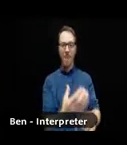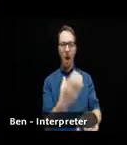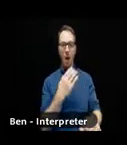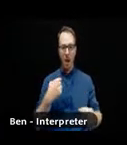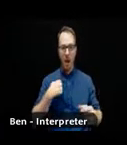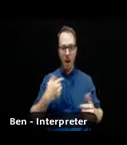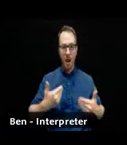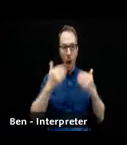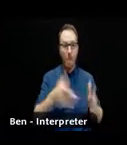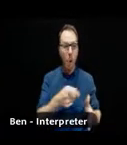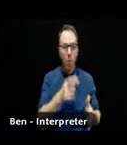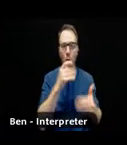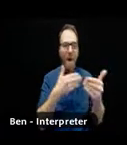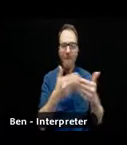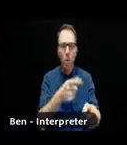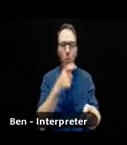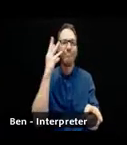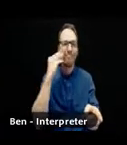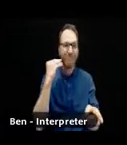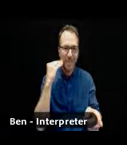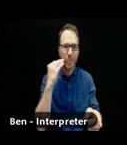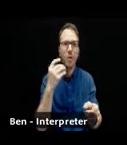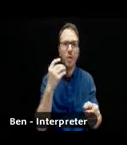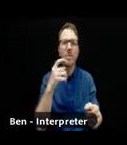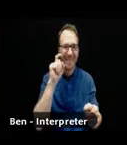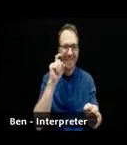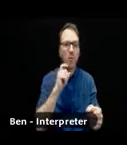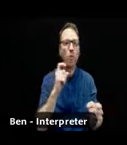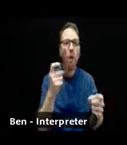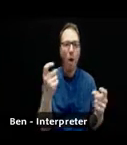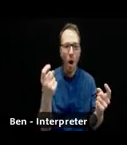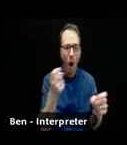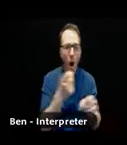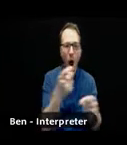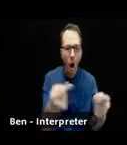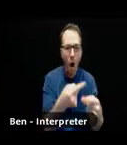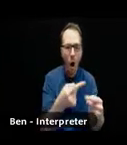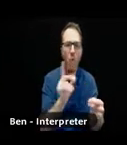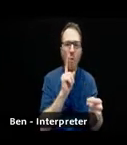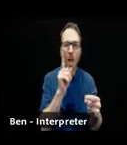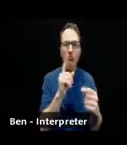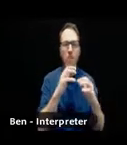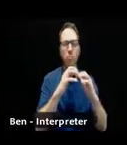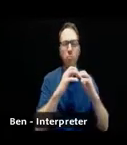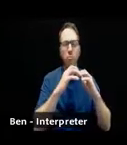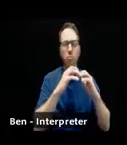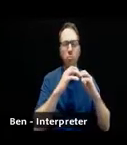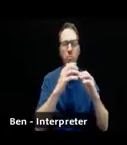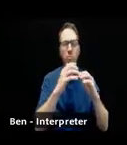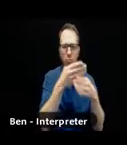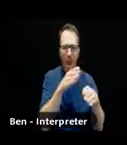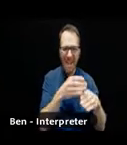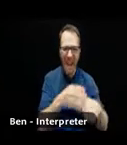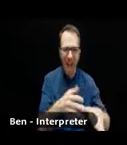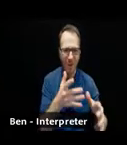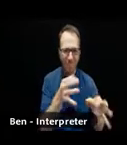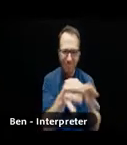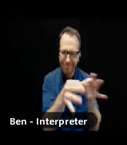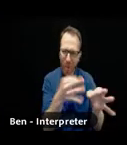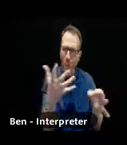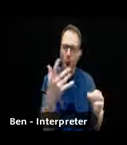or whoever it is who has experienced sexual harm really breaks down what went wrong